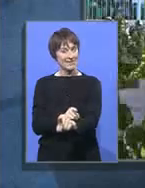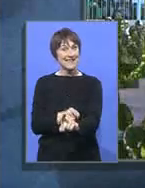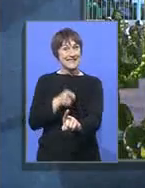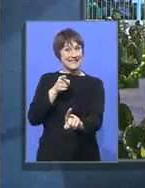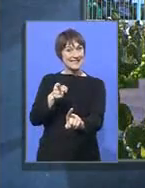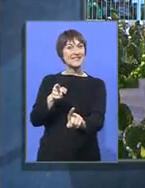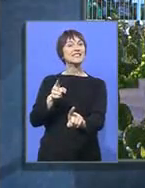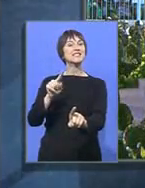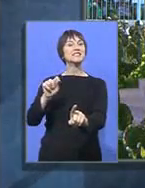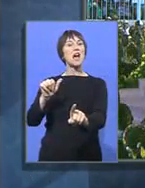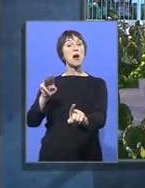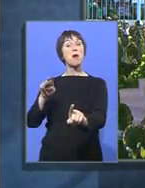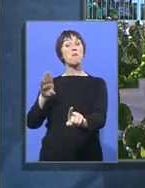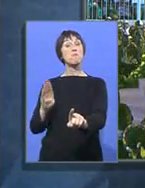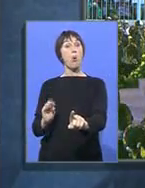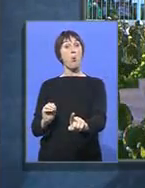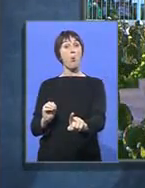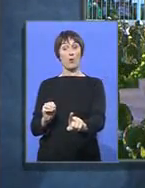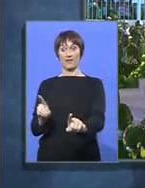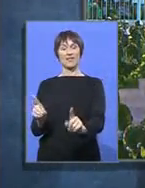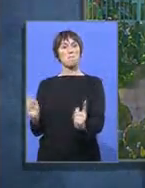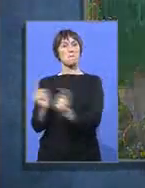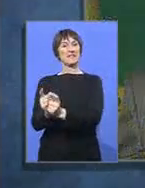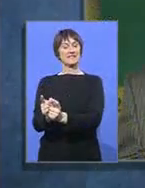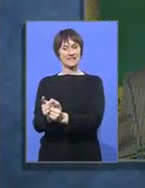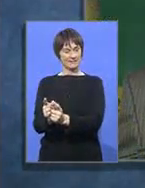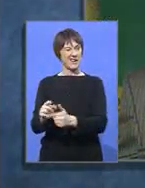President Oliver Tambo was formed.